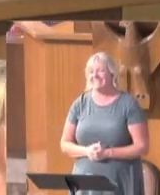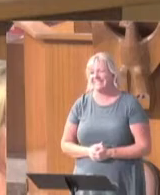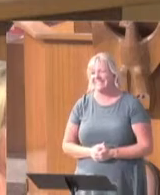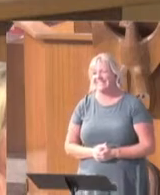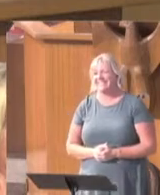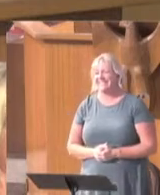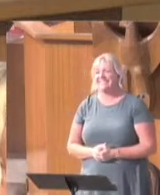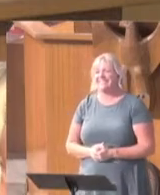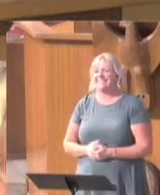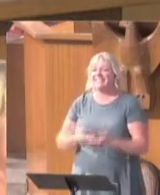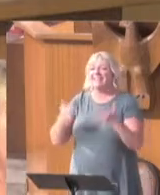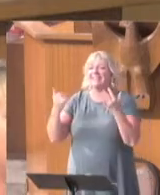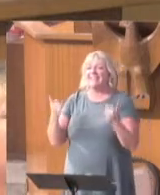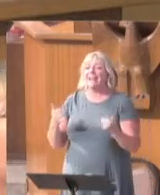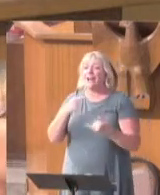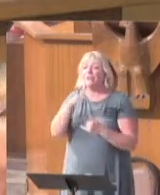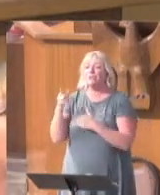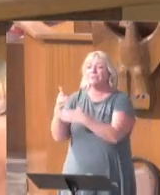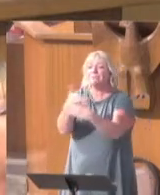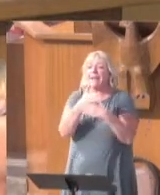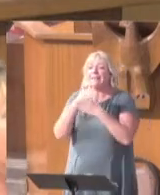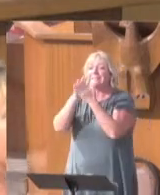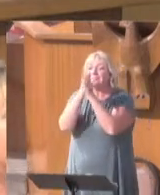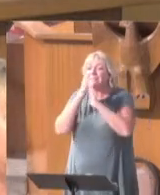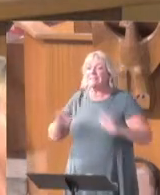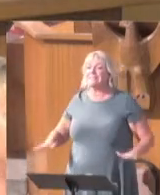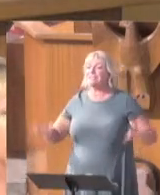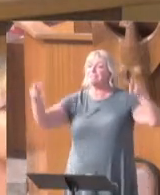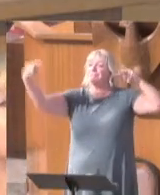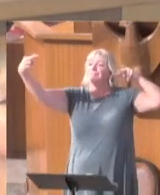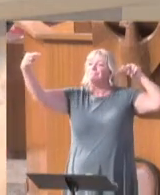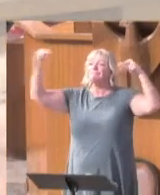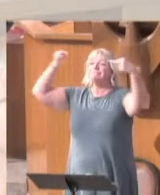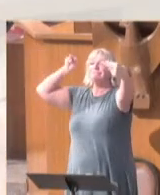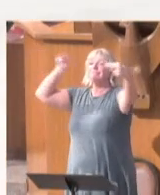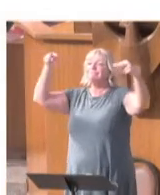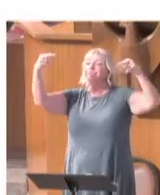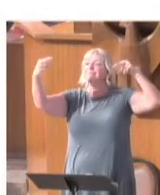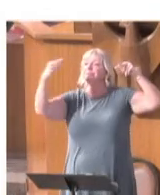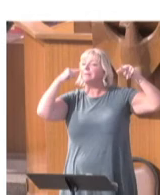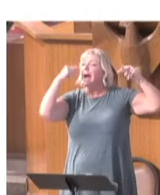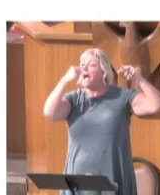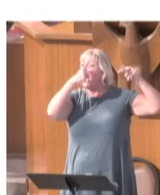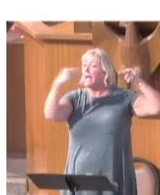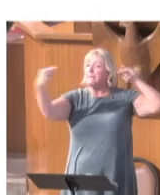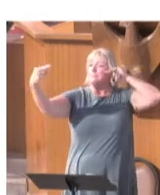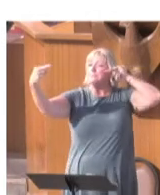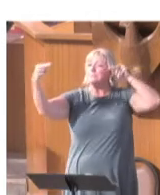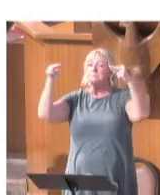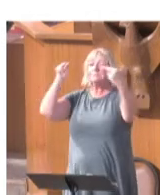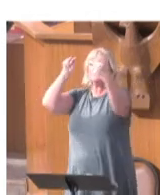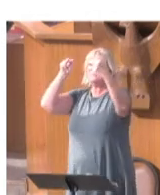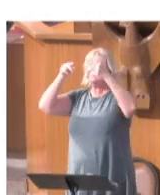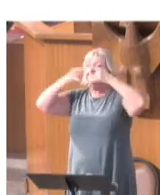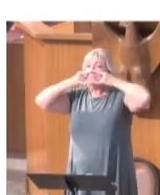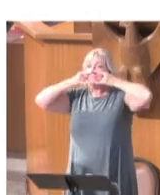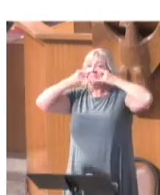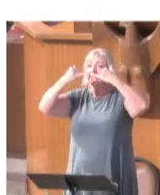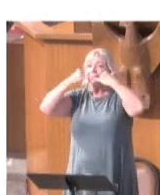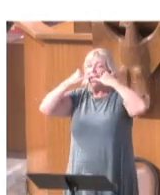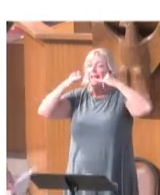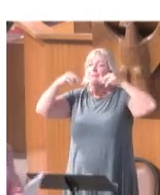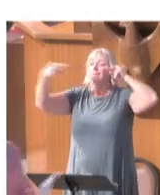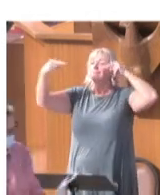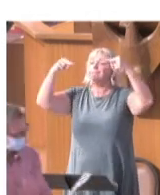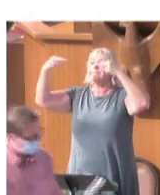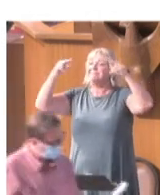We invite you to pass the peace by looking around the sanctuary, connecting someone eye to eye above your mask and giving them a wave.